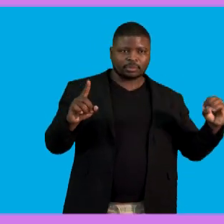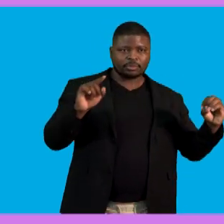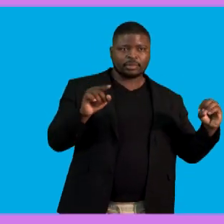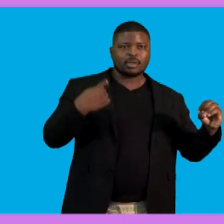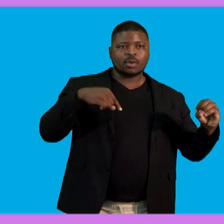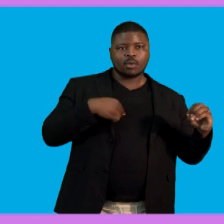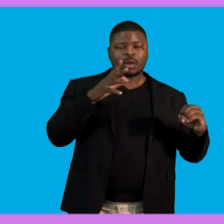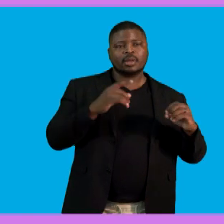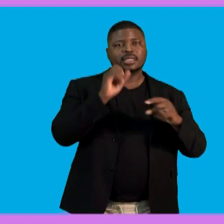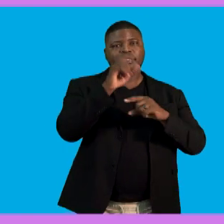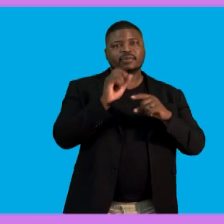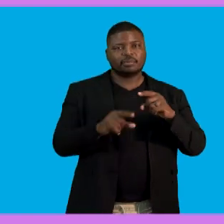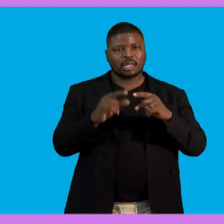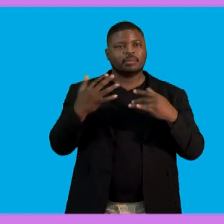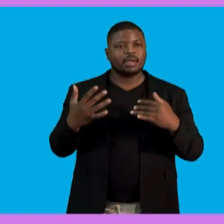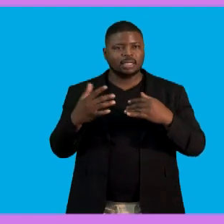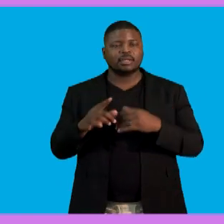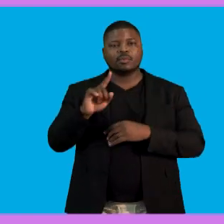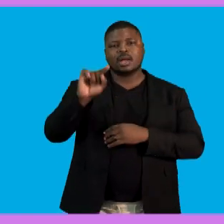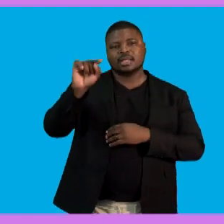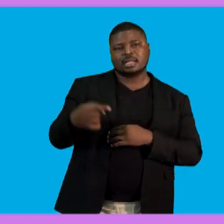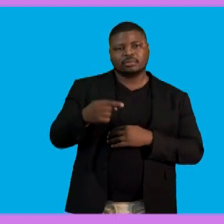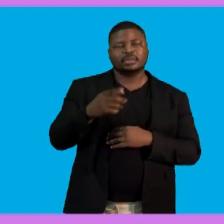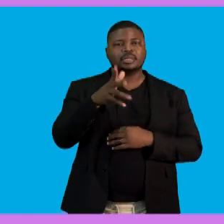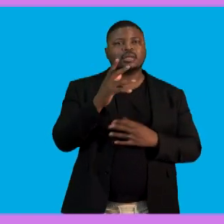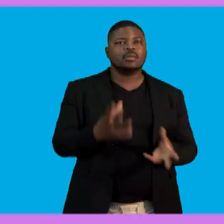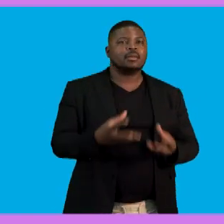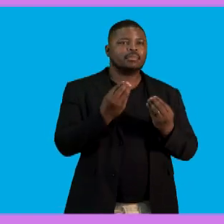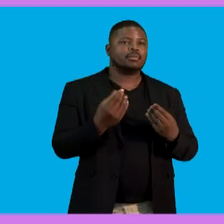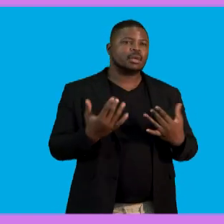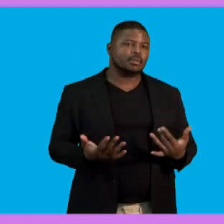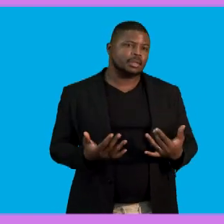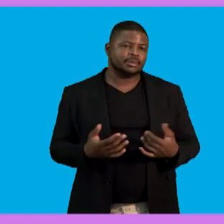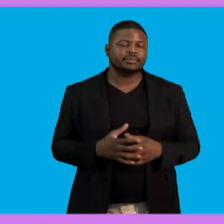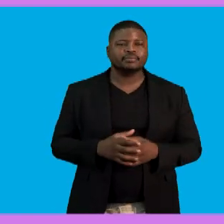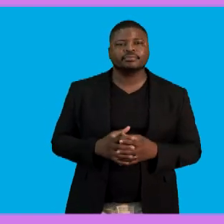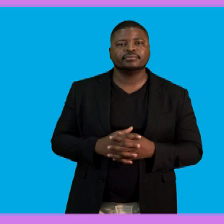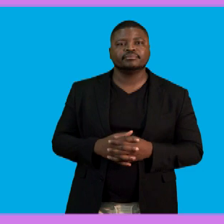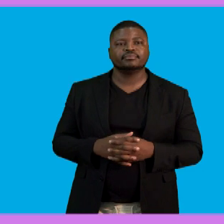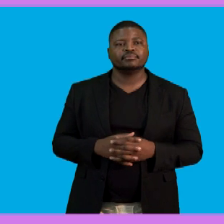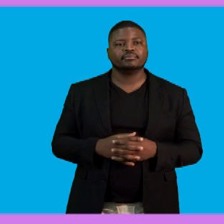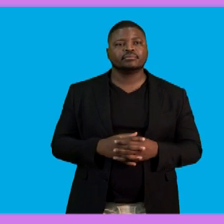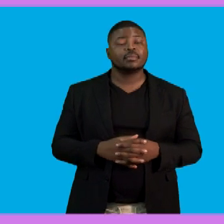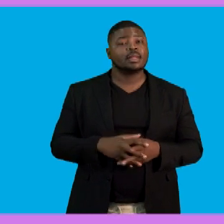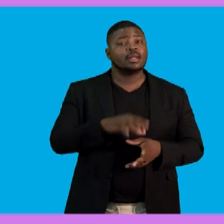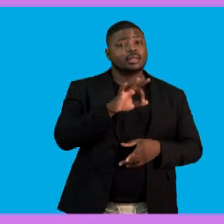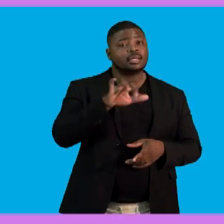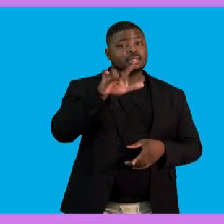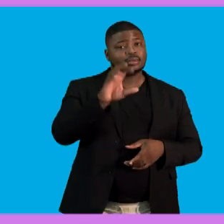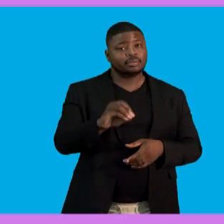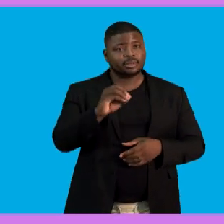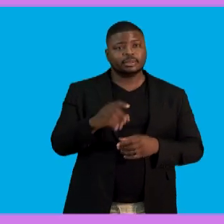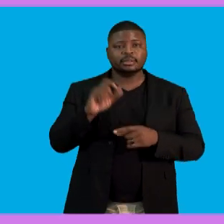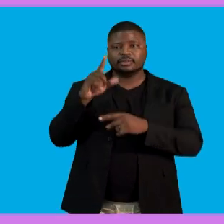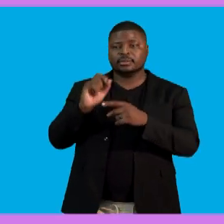say 370 divided by 1,000, which gives us, take your calculator, let's do it.